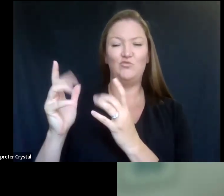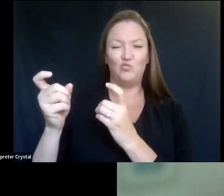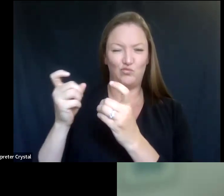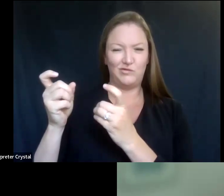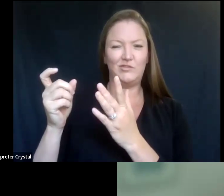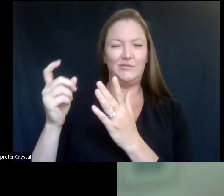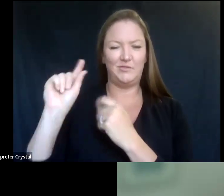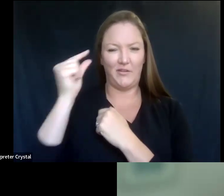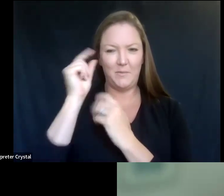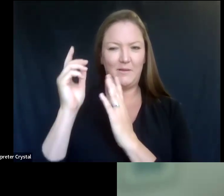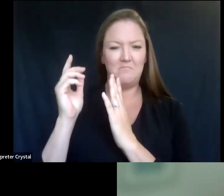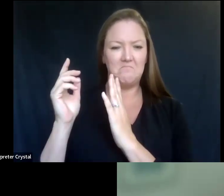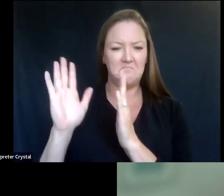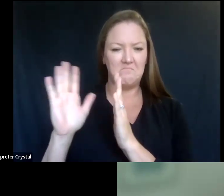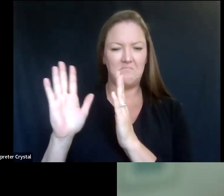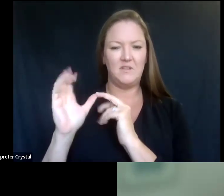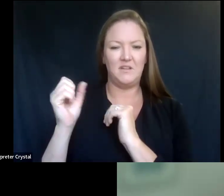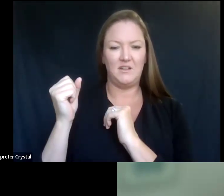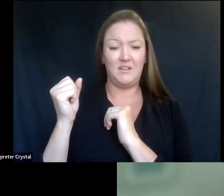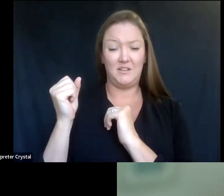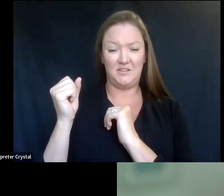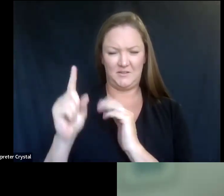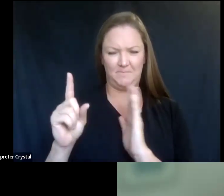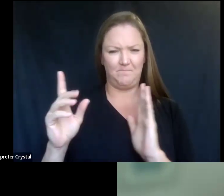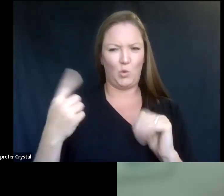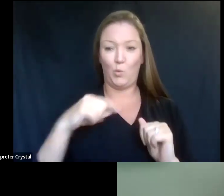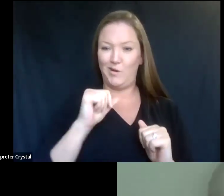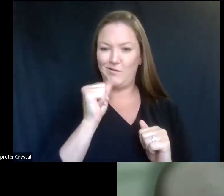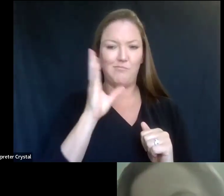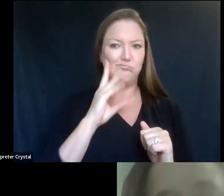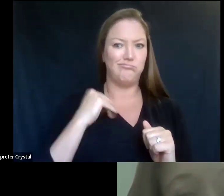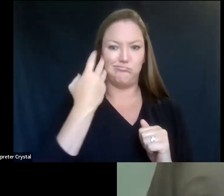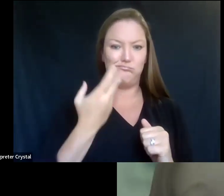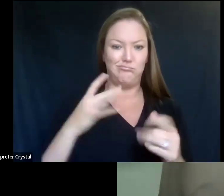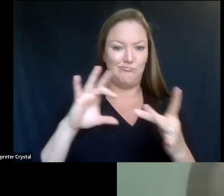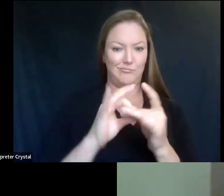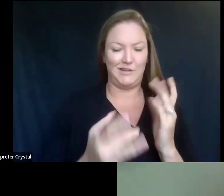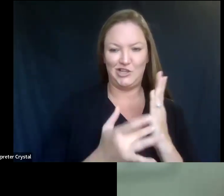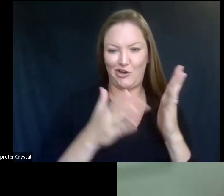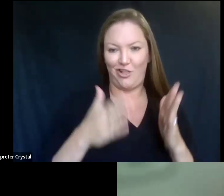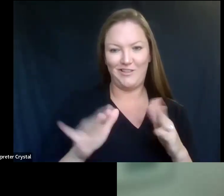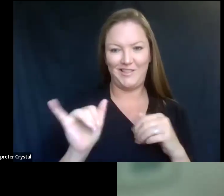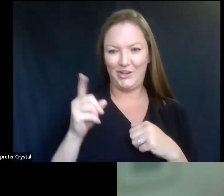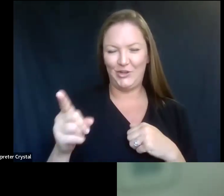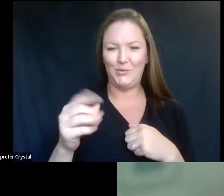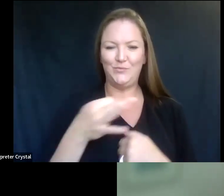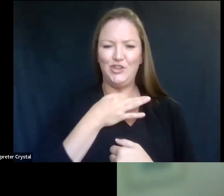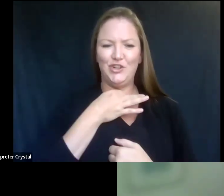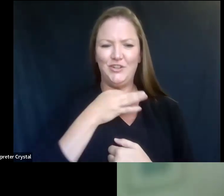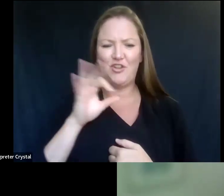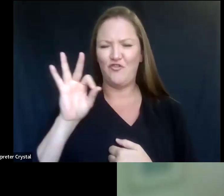seasoned technologists like you. So number one, what is frontier AI? And then how are you and your team going